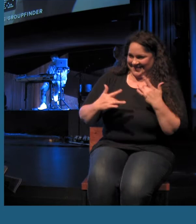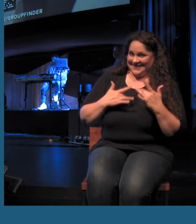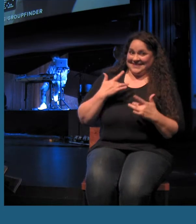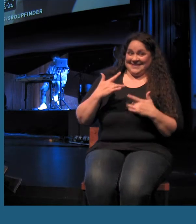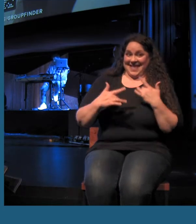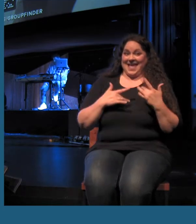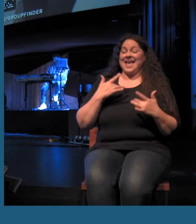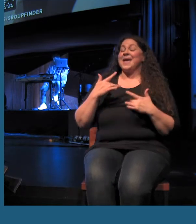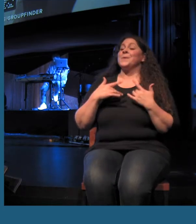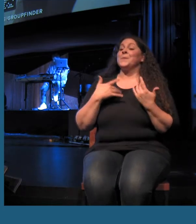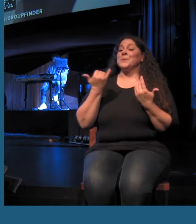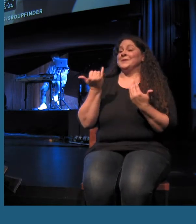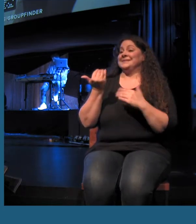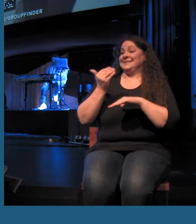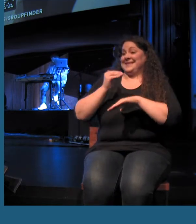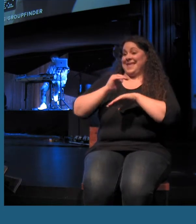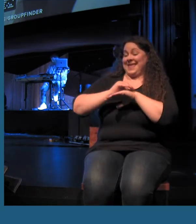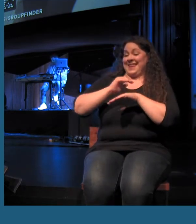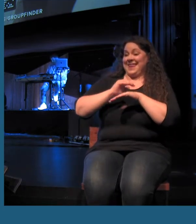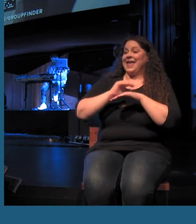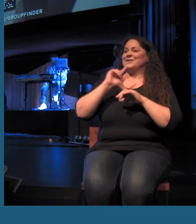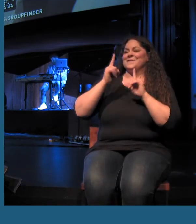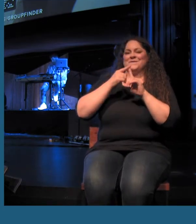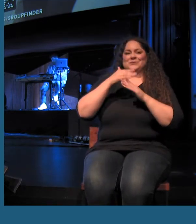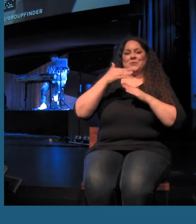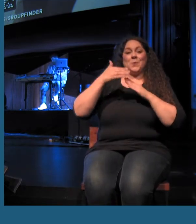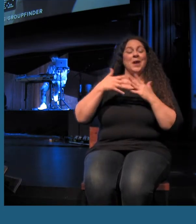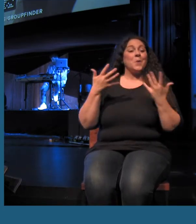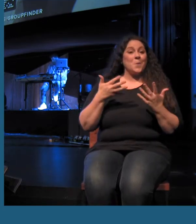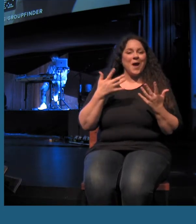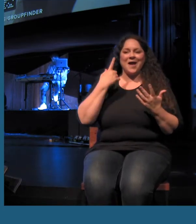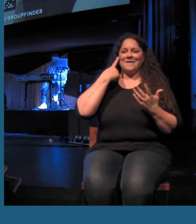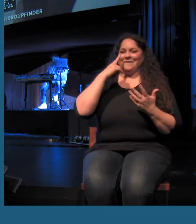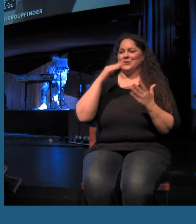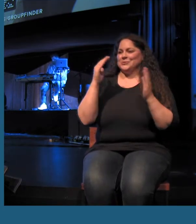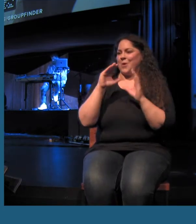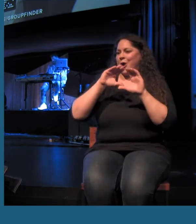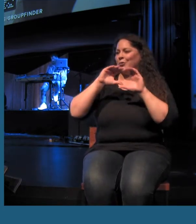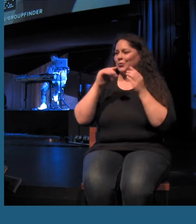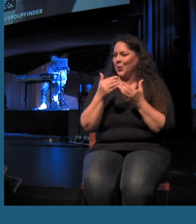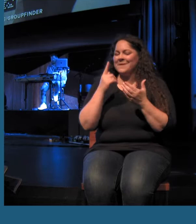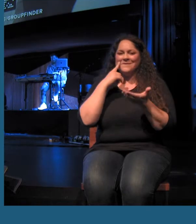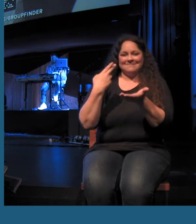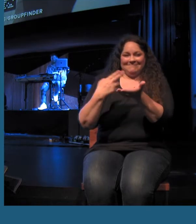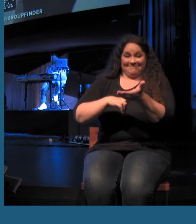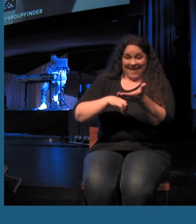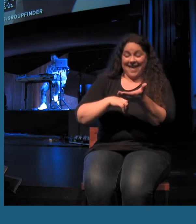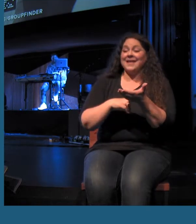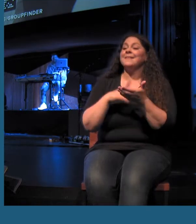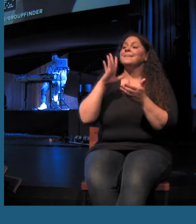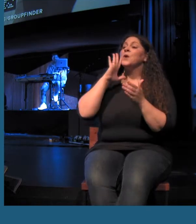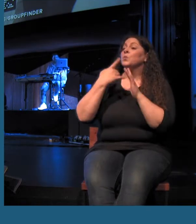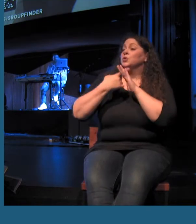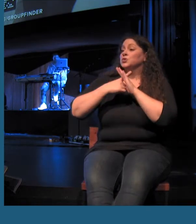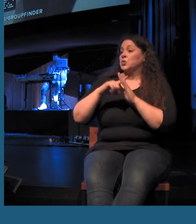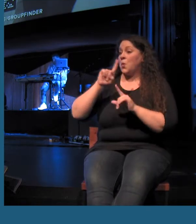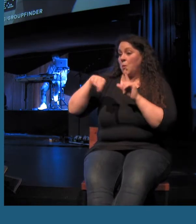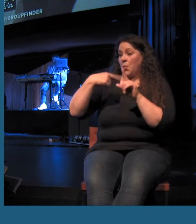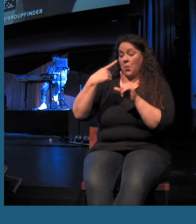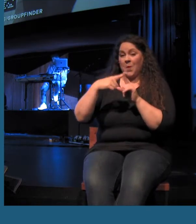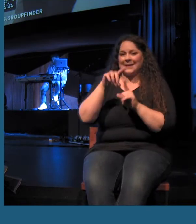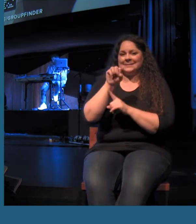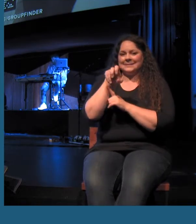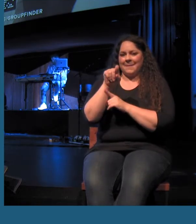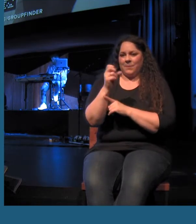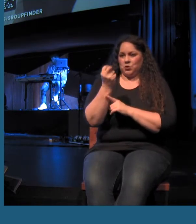tonight is the first weekend to sign up for small groups. They are going to be starting the week of September